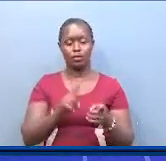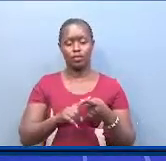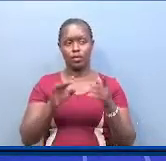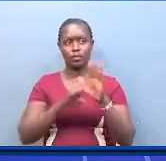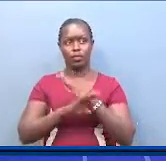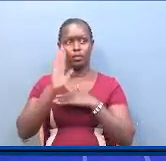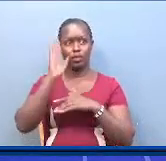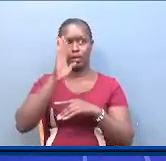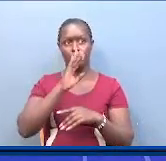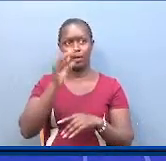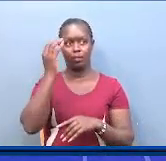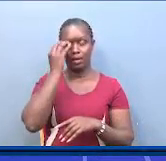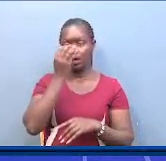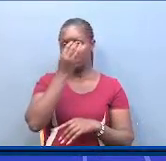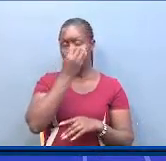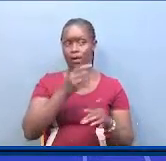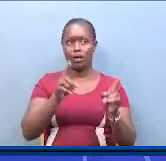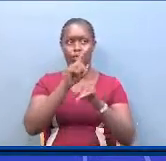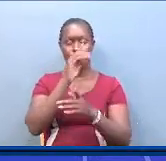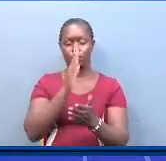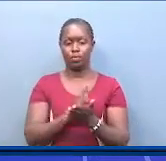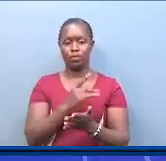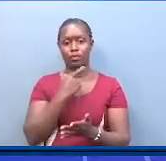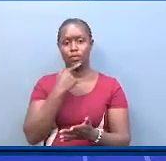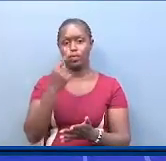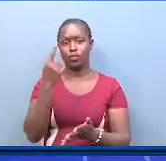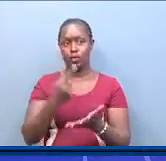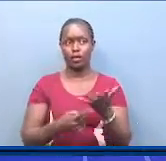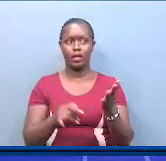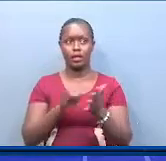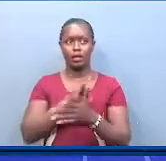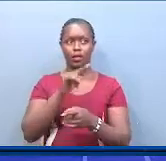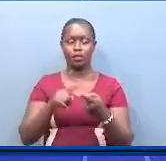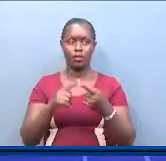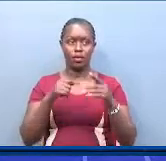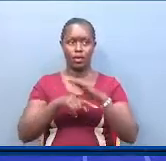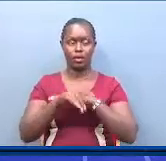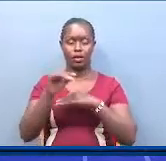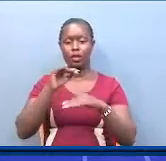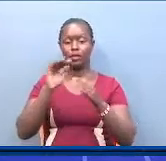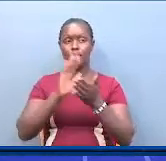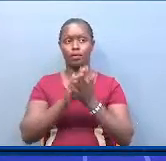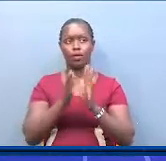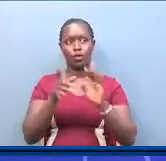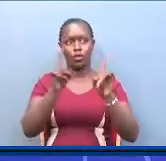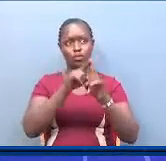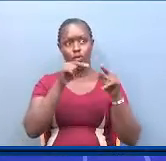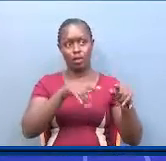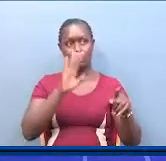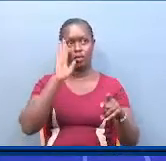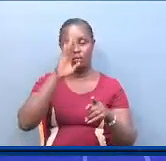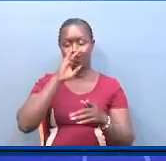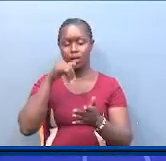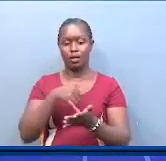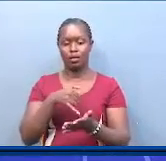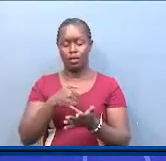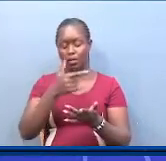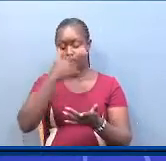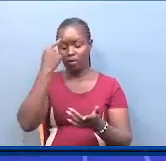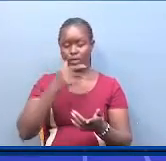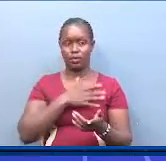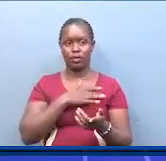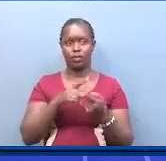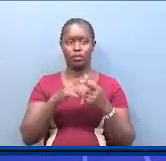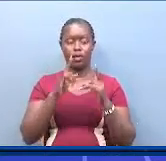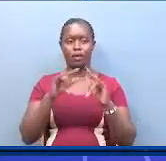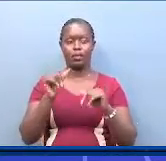deputy will be Martha Karua. And the truth be told, when they get into power, uh-huh, even them, they will be included. Because our camp is